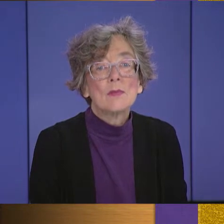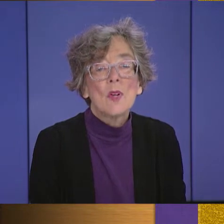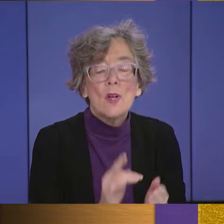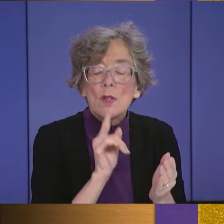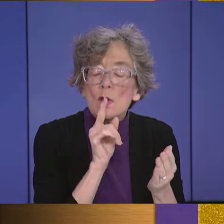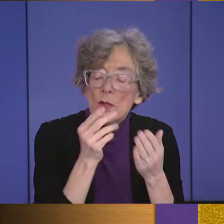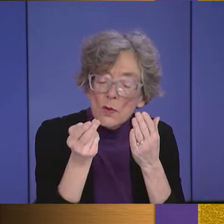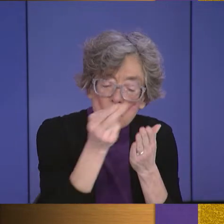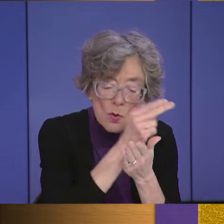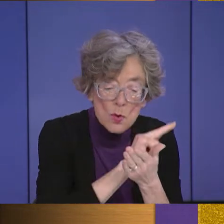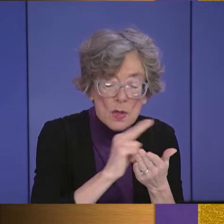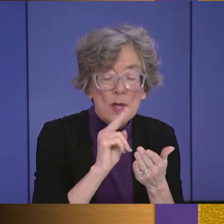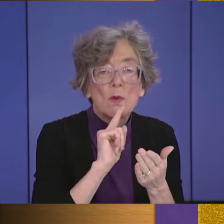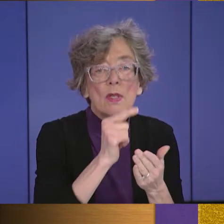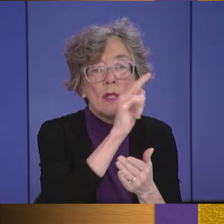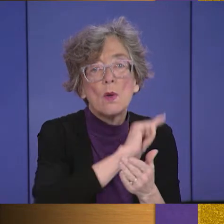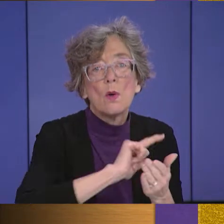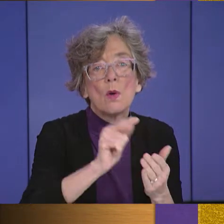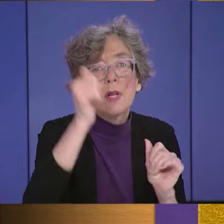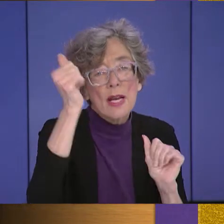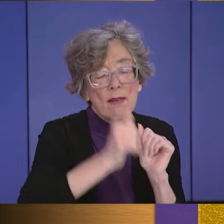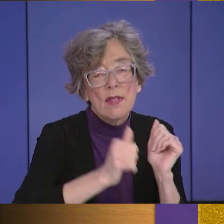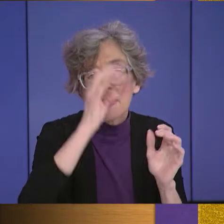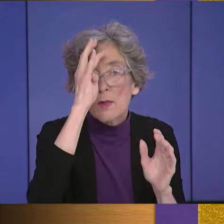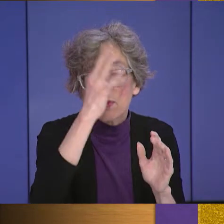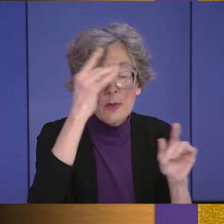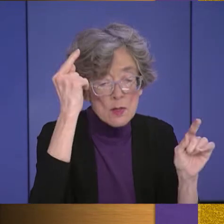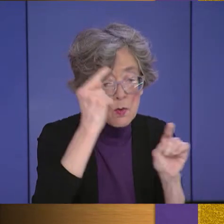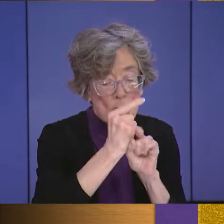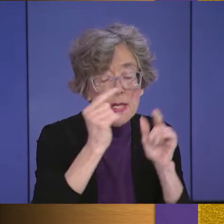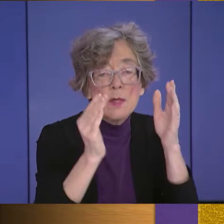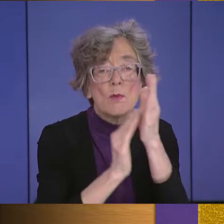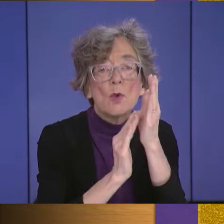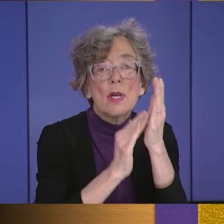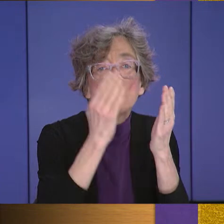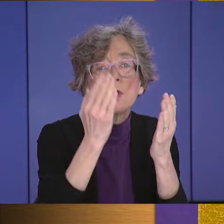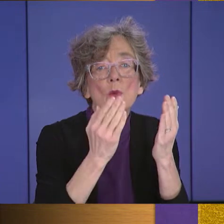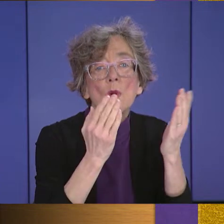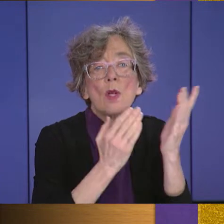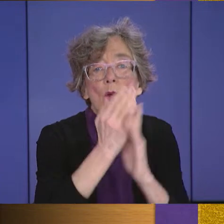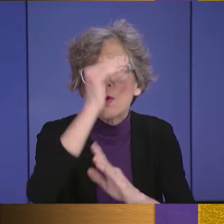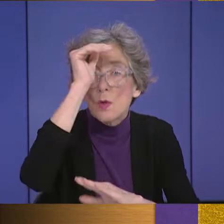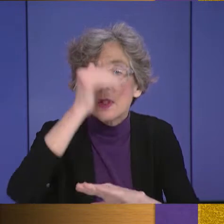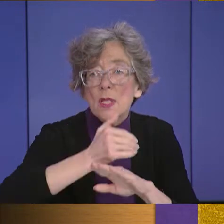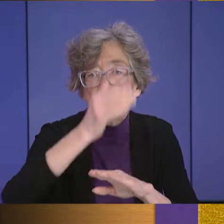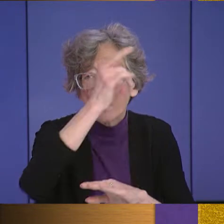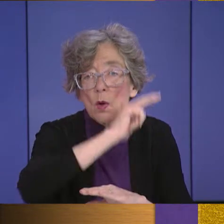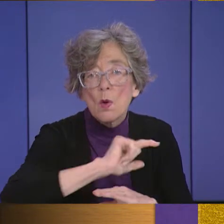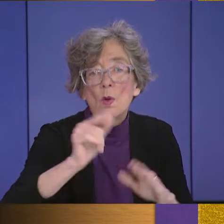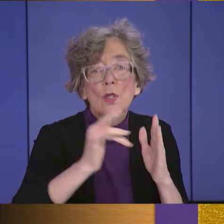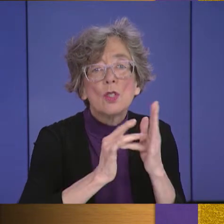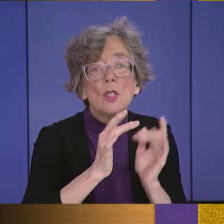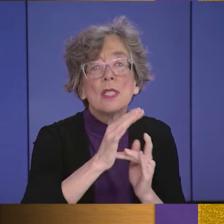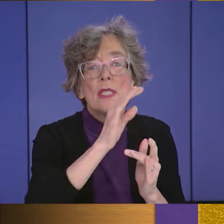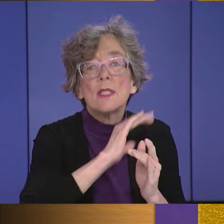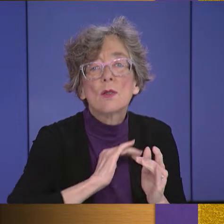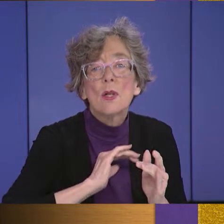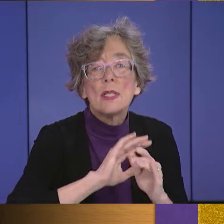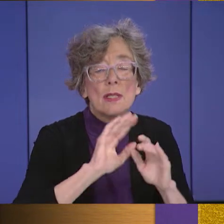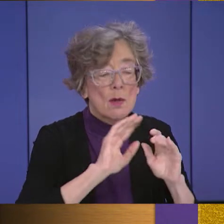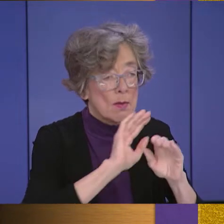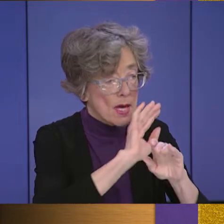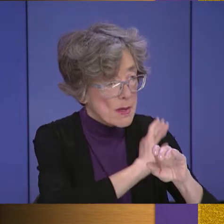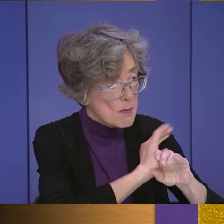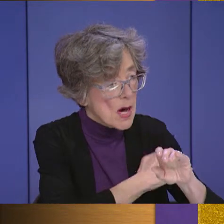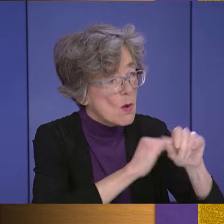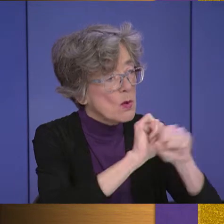You are indeed holy, O Lord, and all you have created rightly gives you praise. For through your Son, our Lord Jesus Christ, by the power and